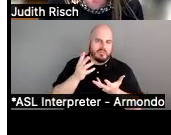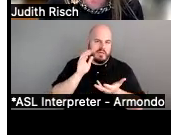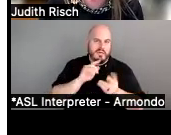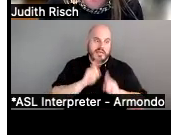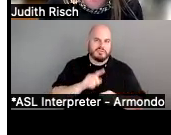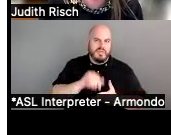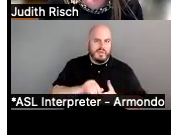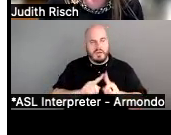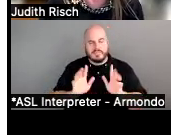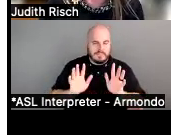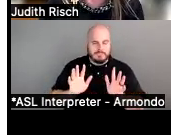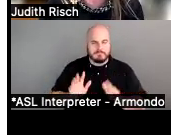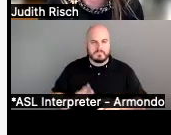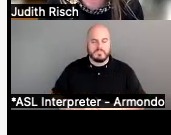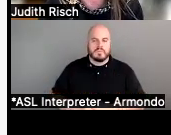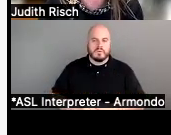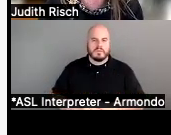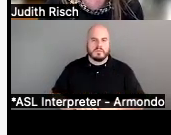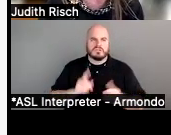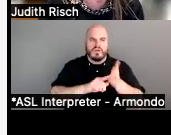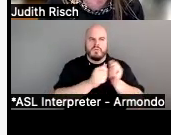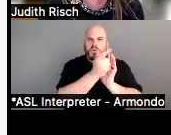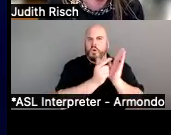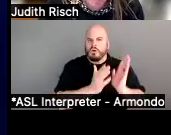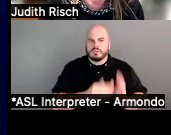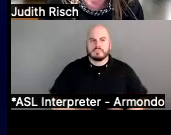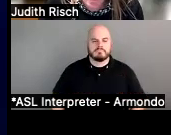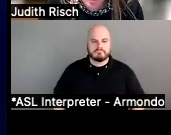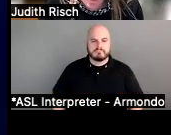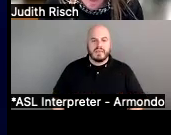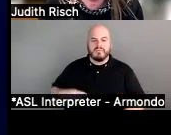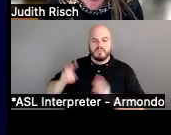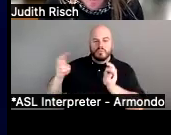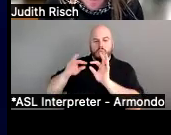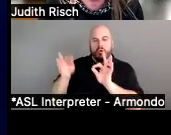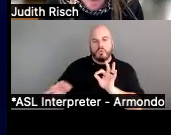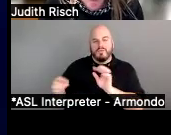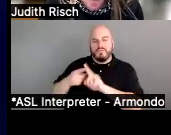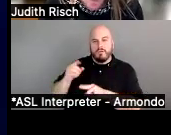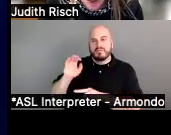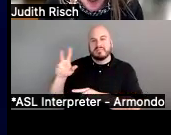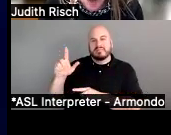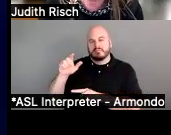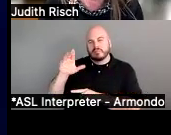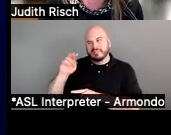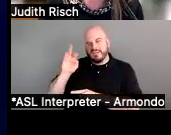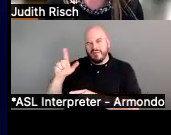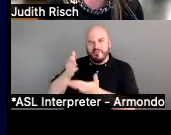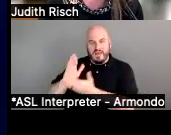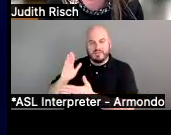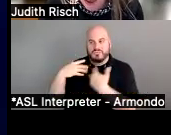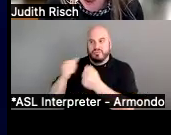about that. I have a quote from the Civil Rights Restoration Act. Are there any questions